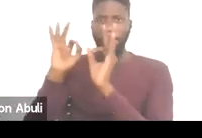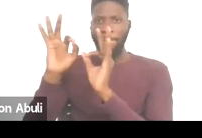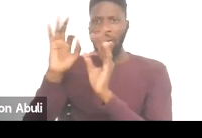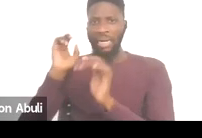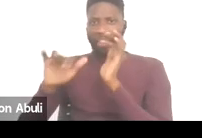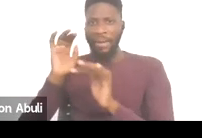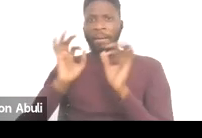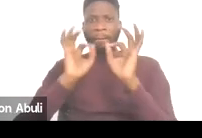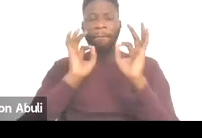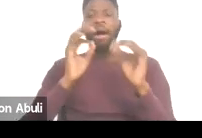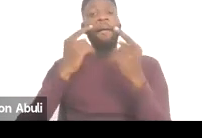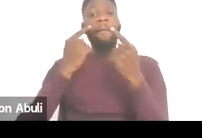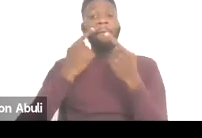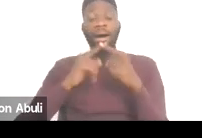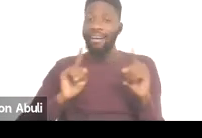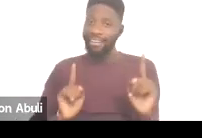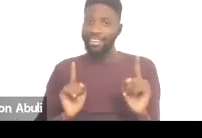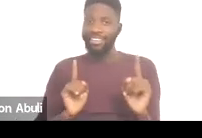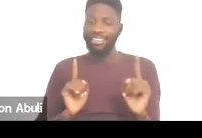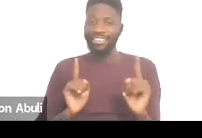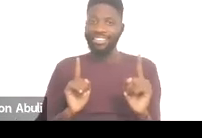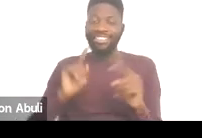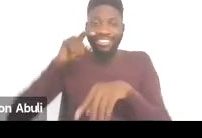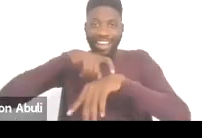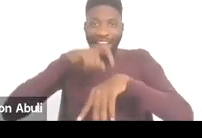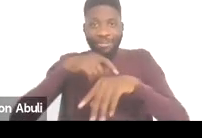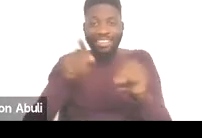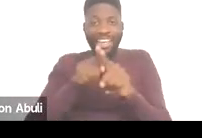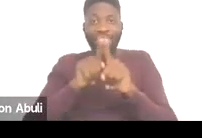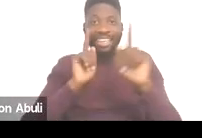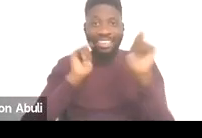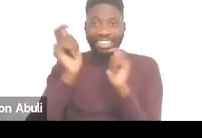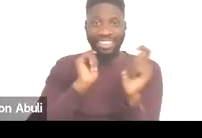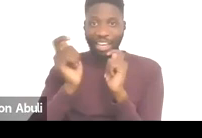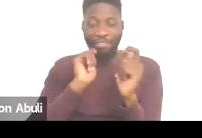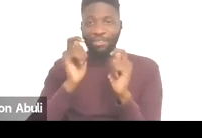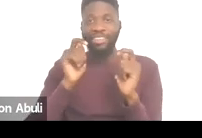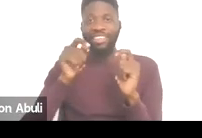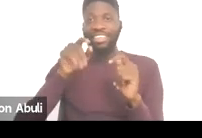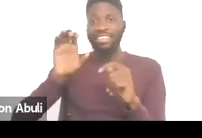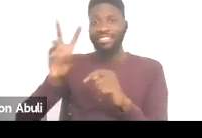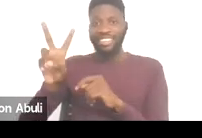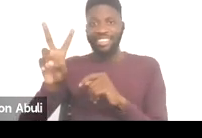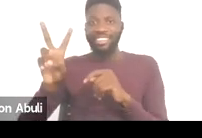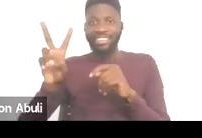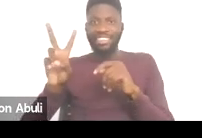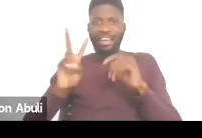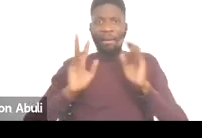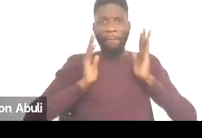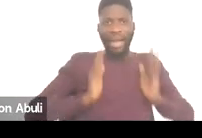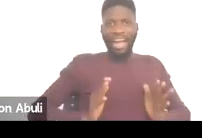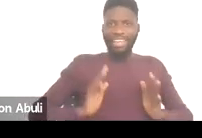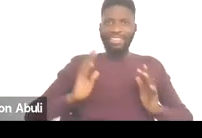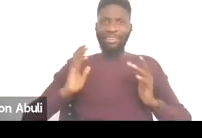sana, lakini kifika tena pale kwa interview, wewe na CV yako hamuendani.